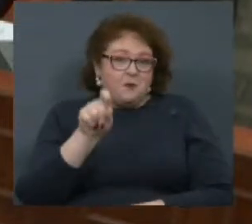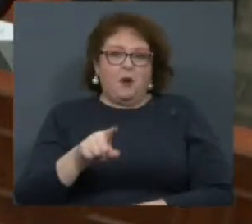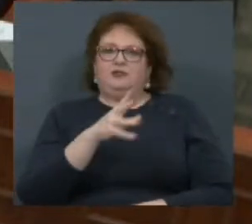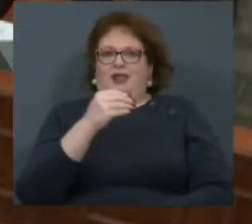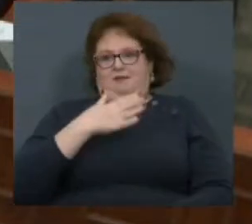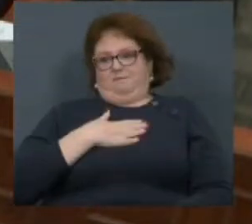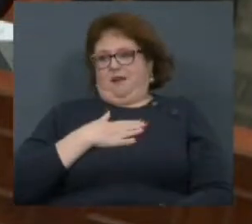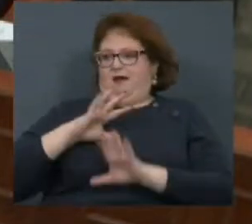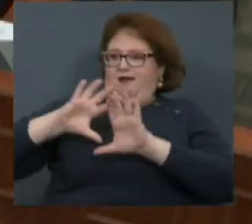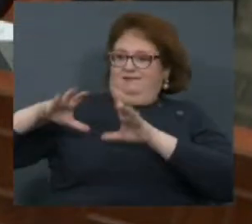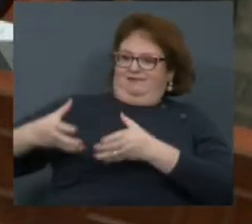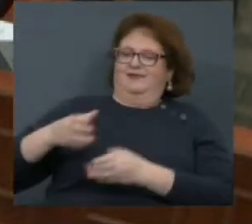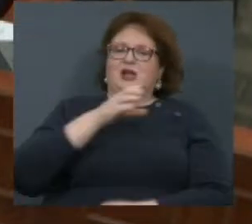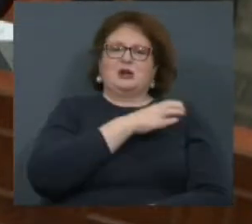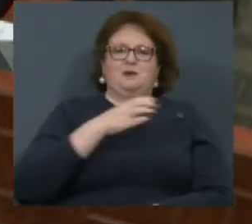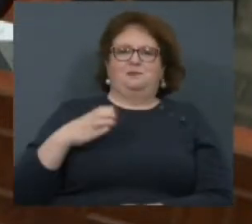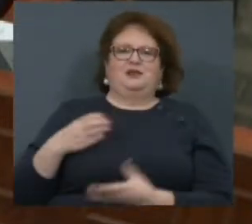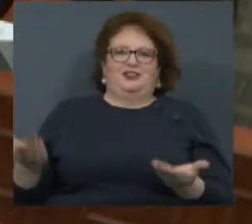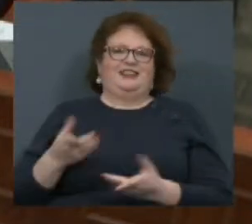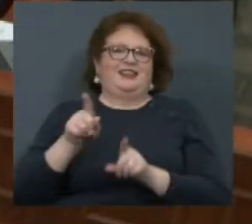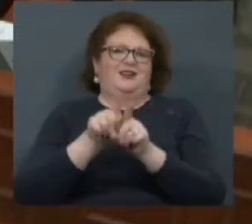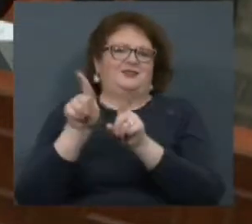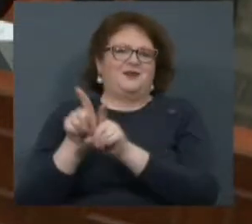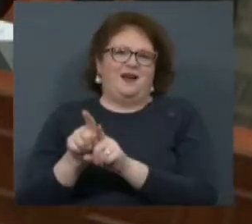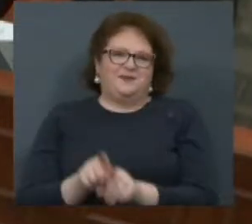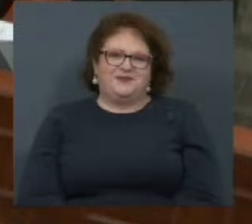here to answer. Anybody have questions?